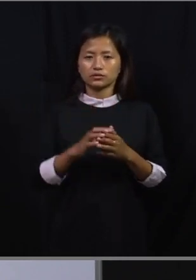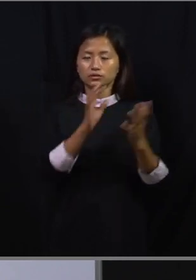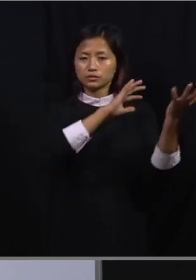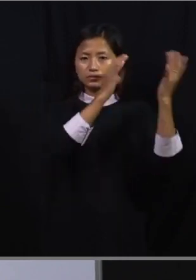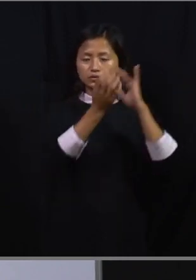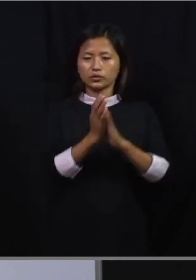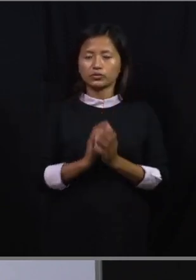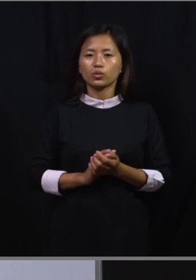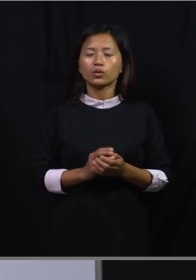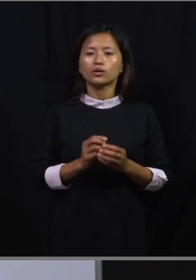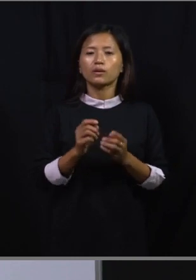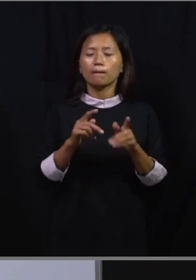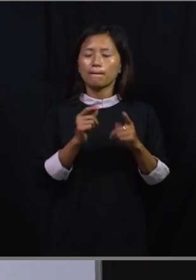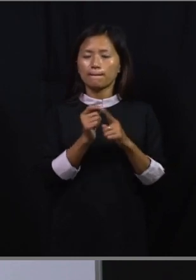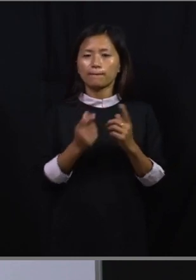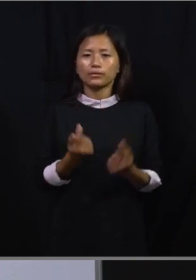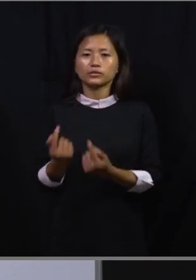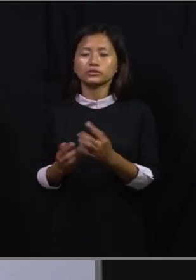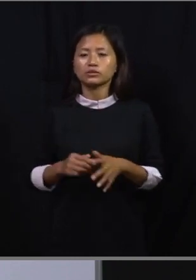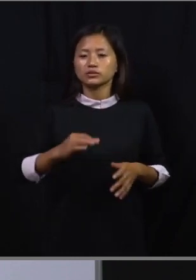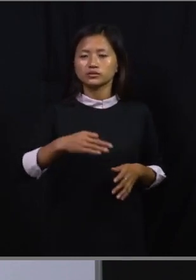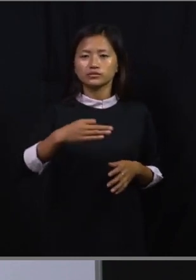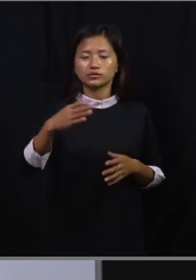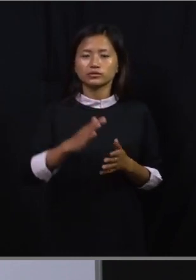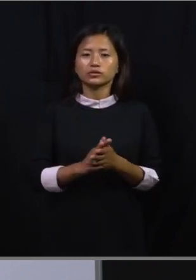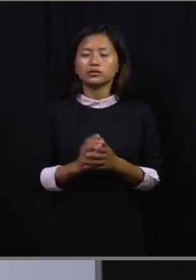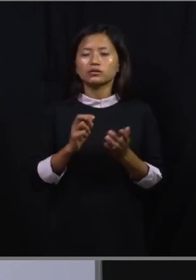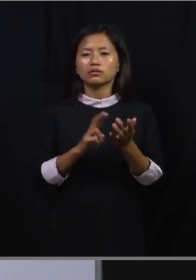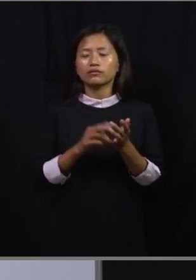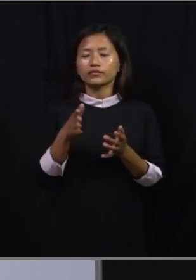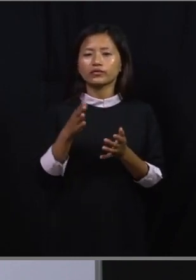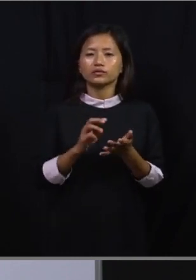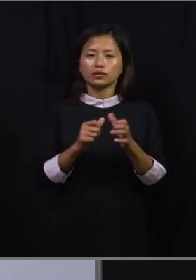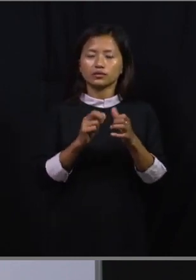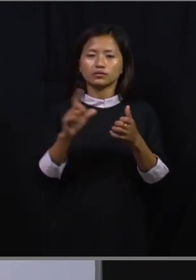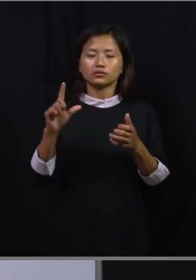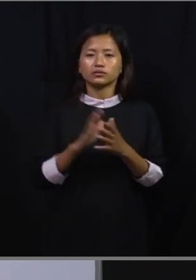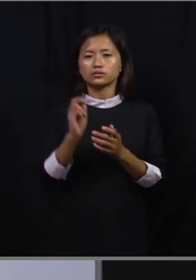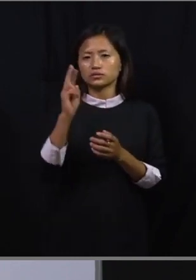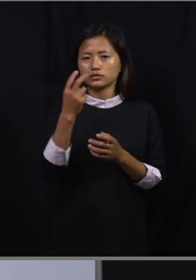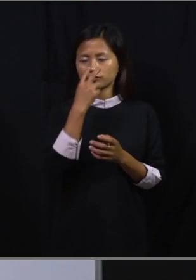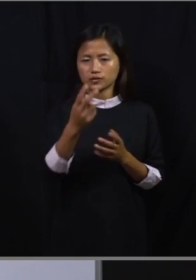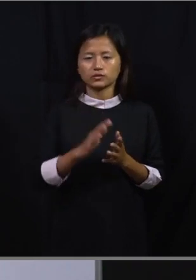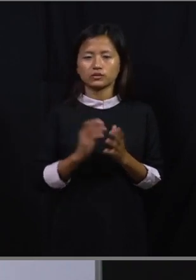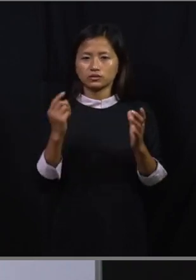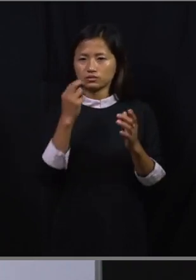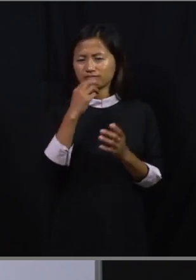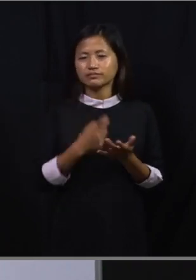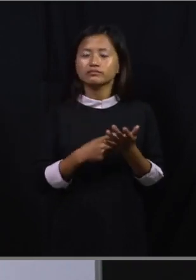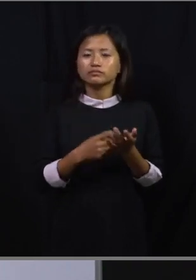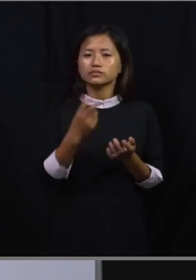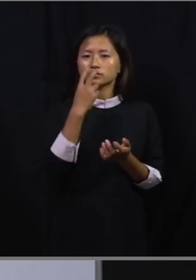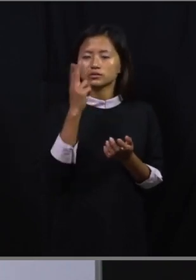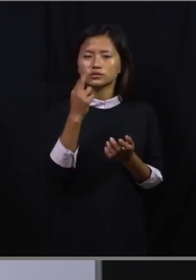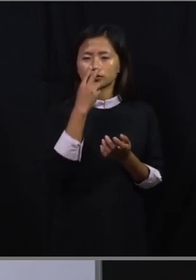politics? Or what is the future there for the non-alignment movement? So there are two views or two groups.